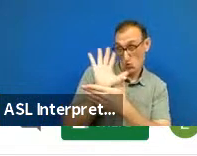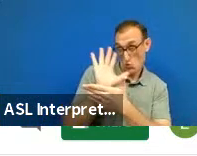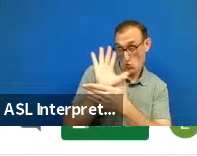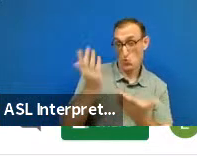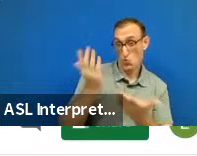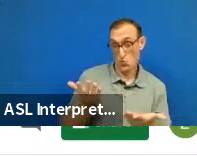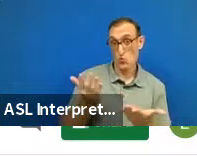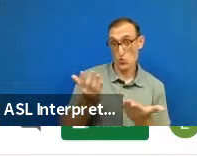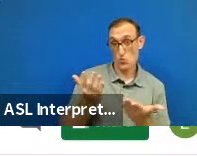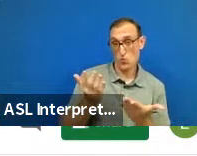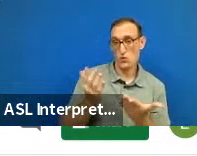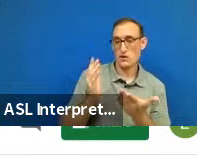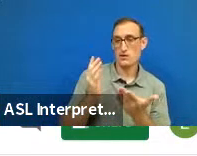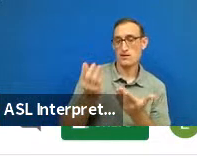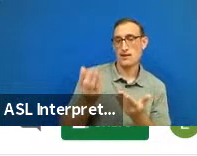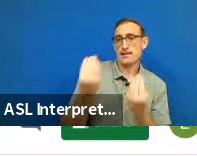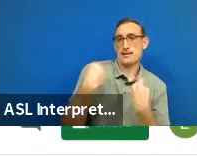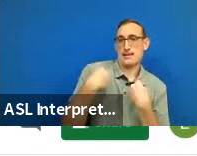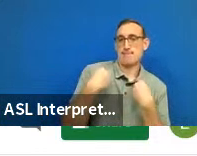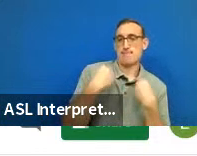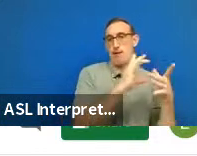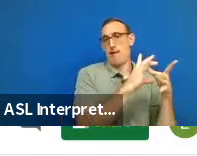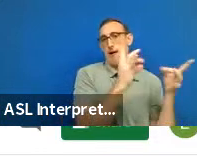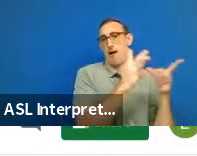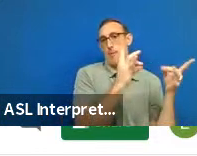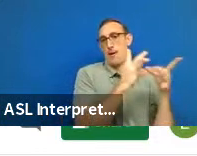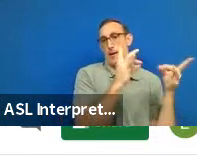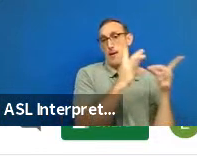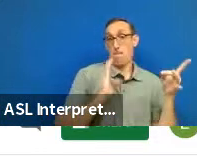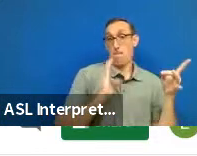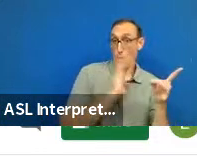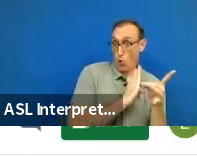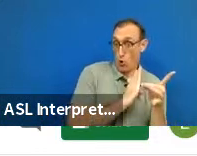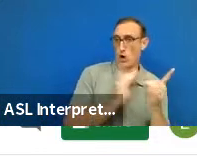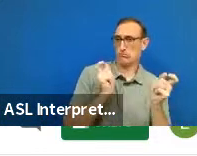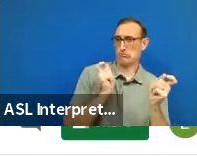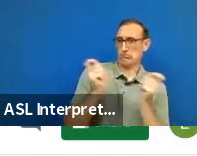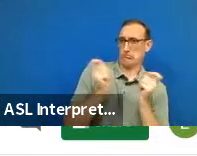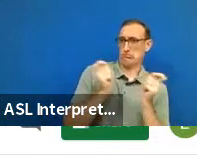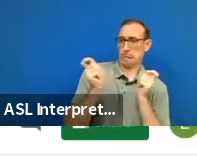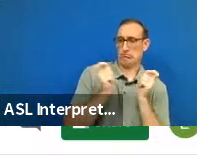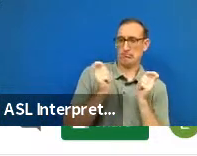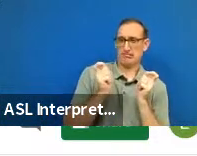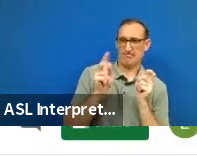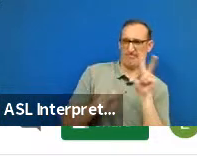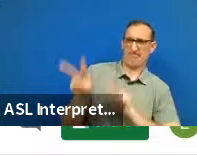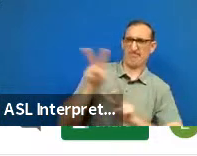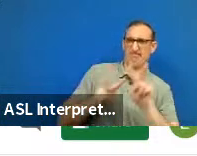operated in a way that was embarrassing, sad, and scary. And so I'm